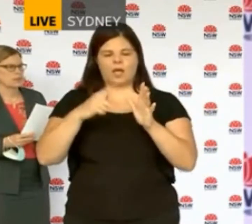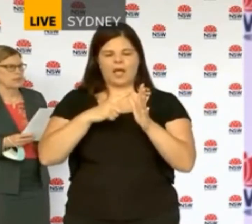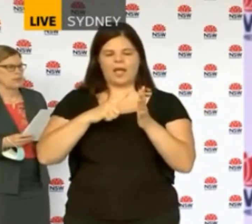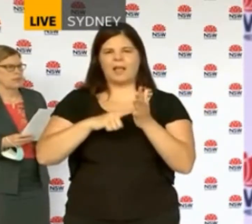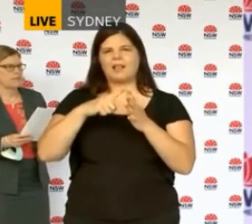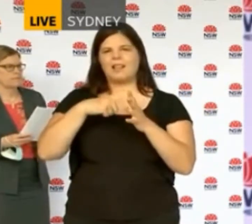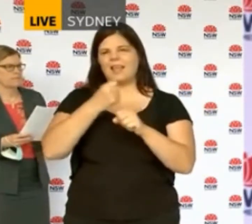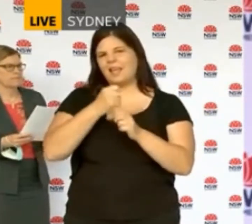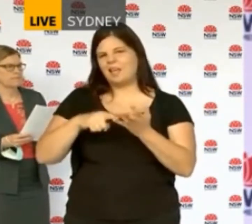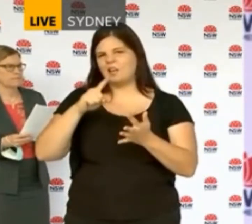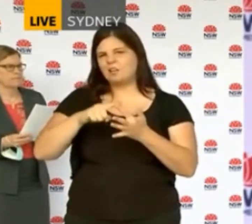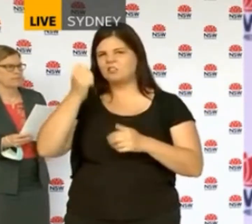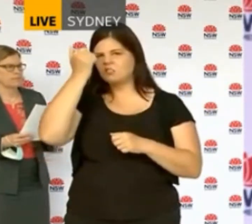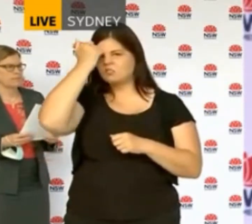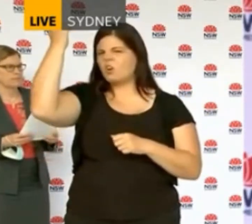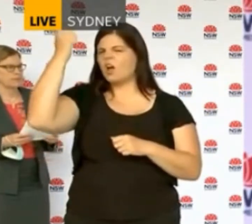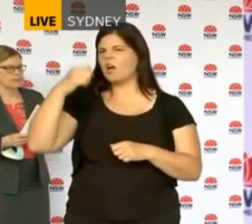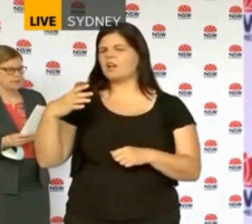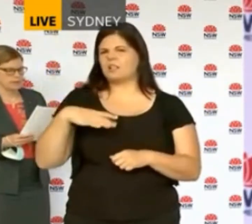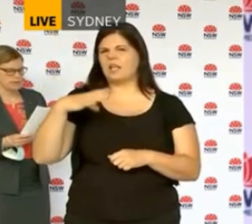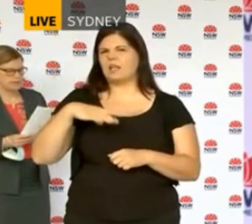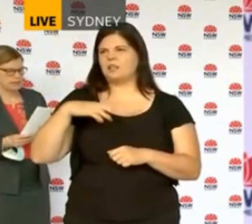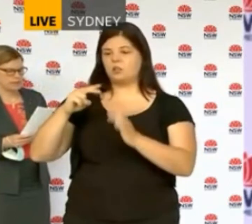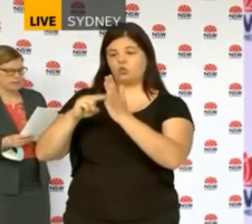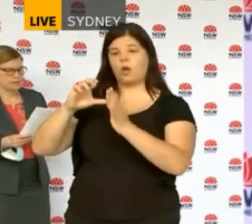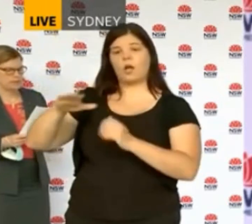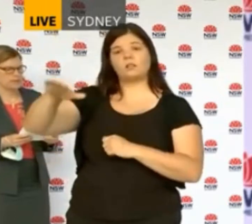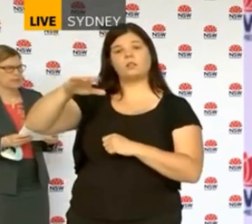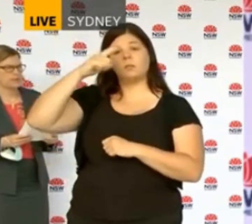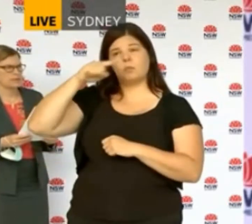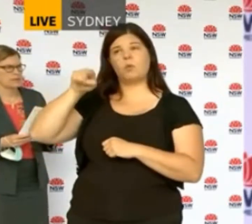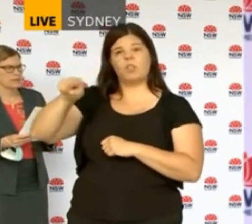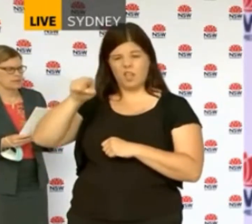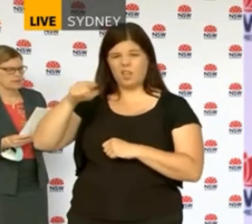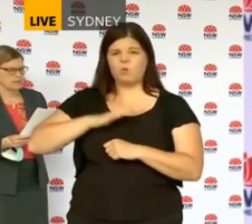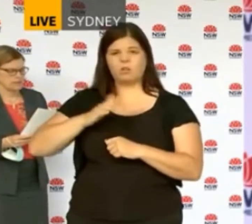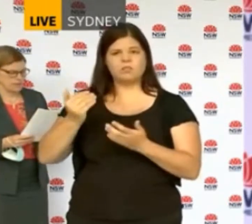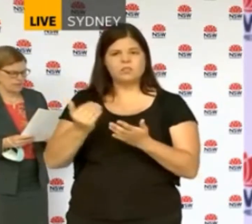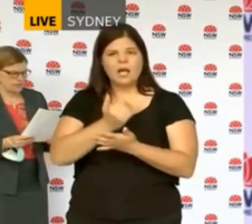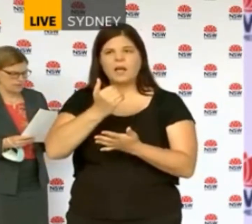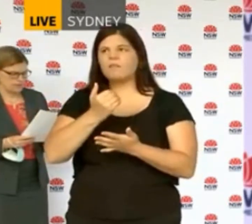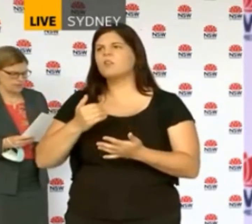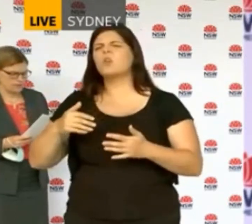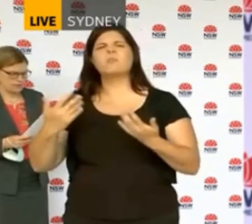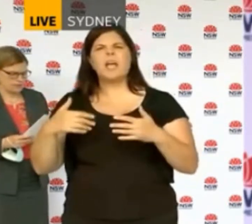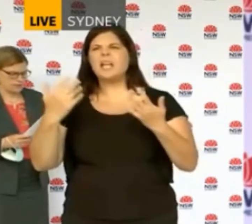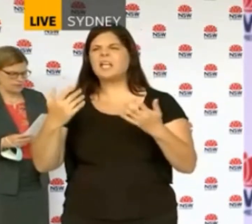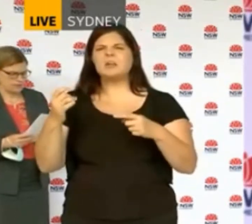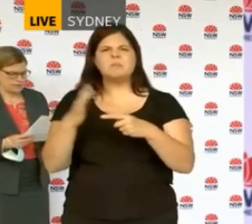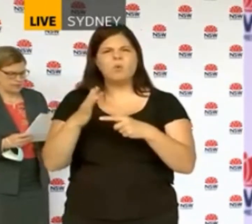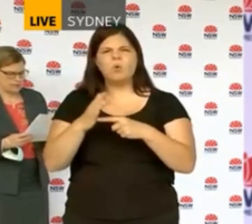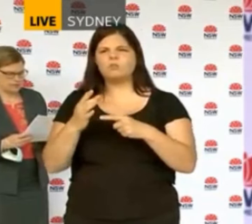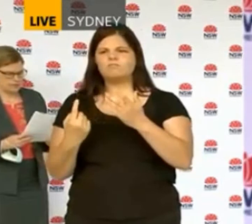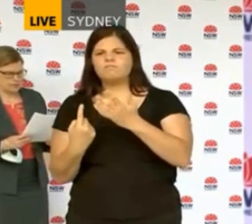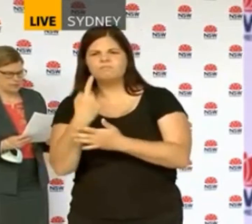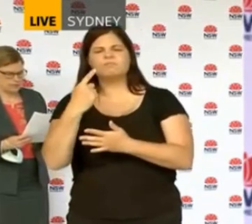of the month to assure the people of Newcastle with the game that's going to occur in Newcastle, but for all those major sporting events with the A-League